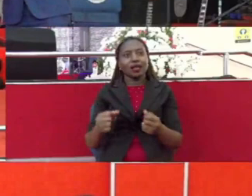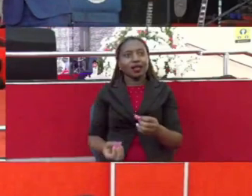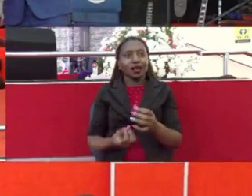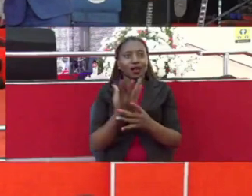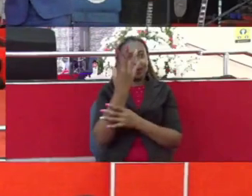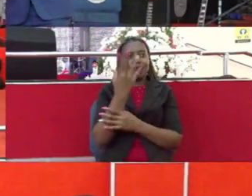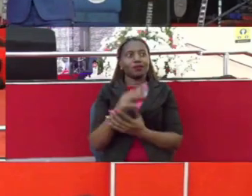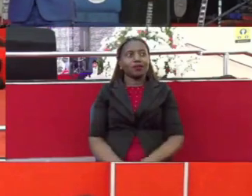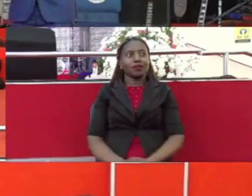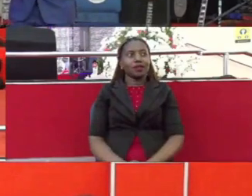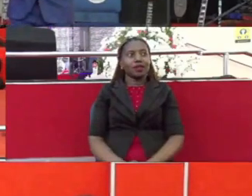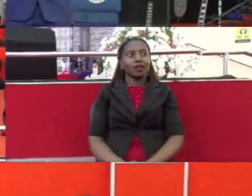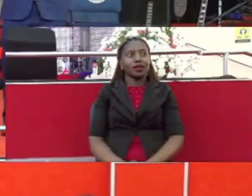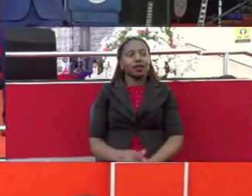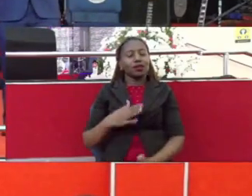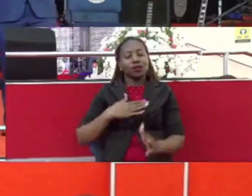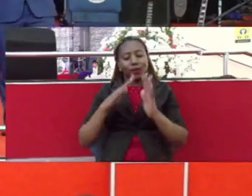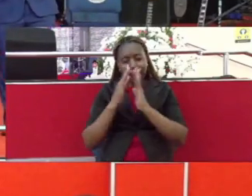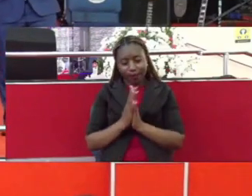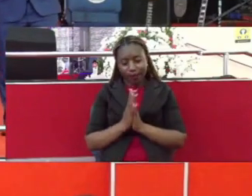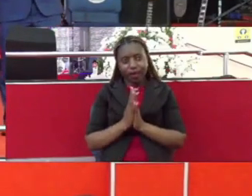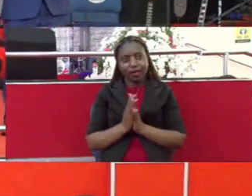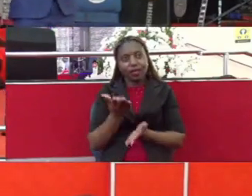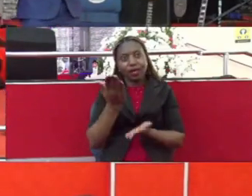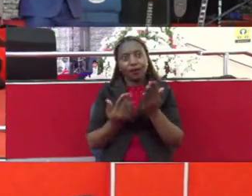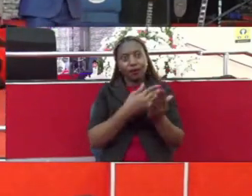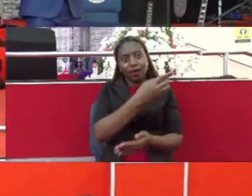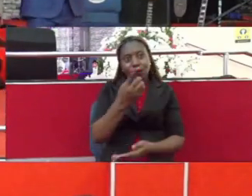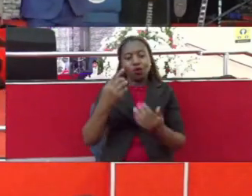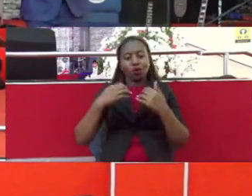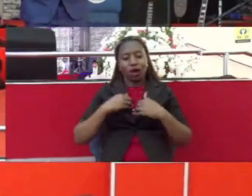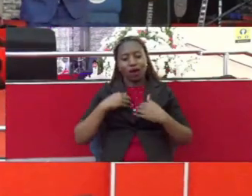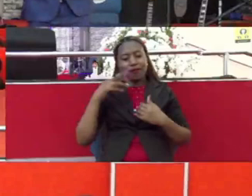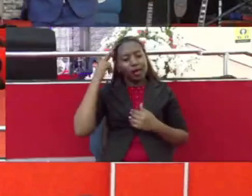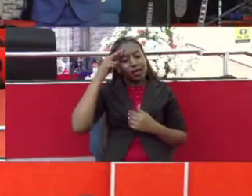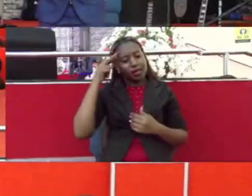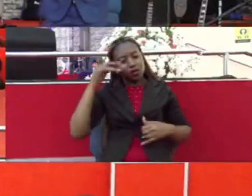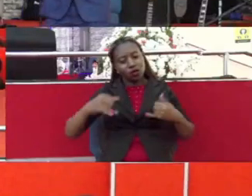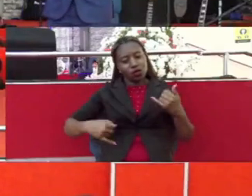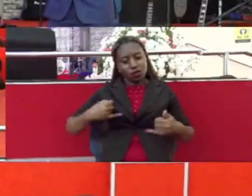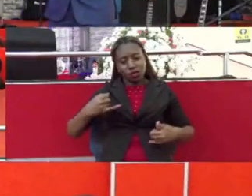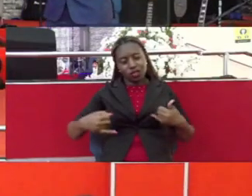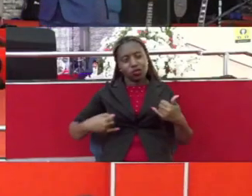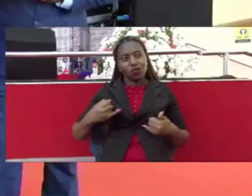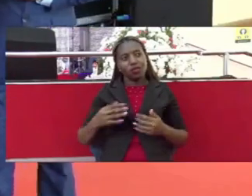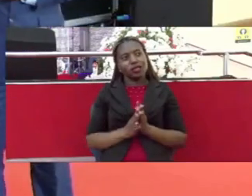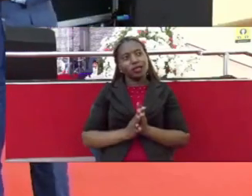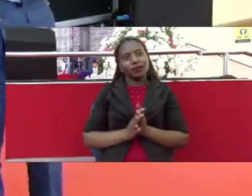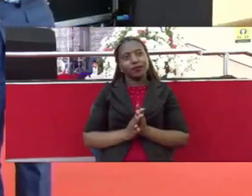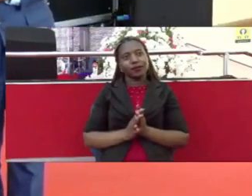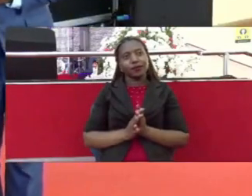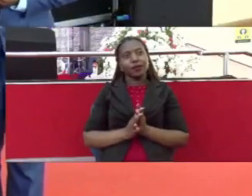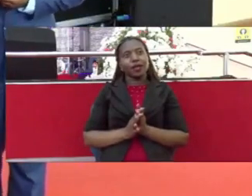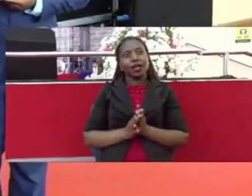So my prayer is that may you have a reason to rejoice. Yeah, ombi langu ni kwamba tuwe na sababu ya kufurahia. The outcome from the help of